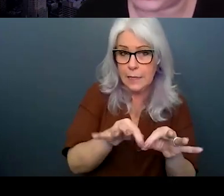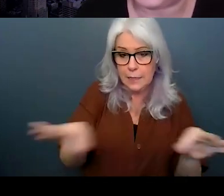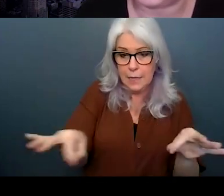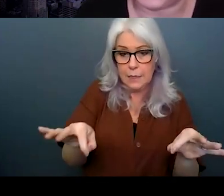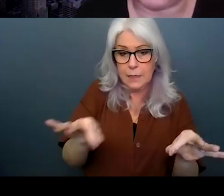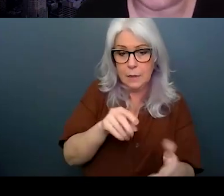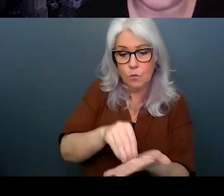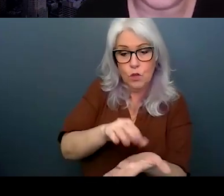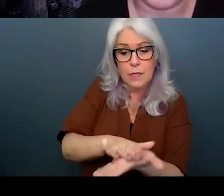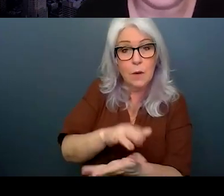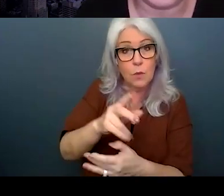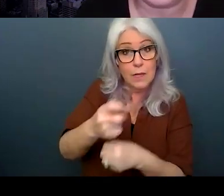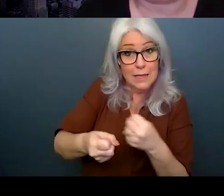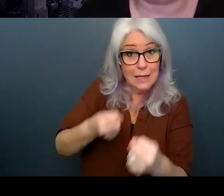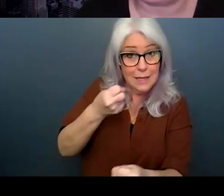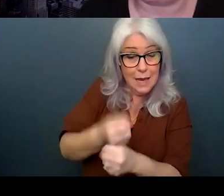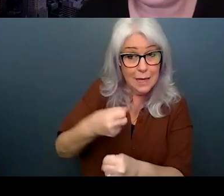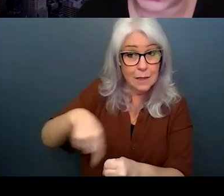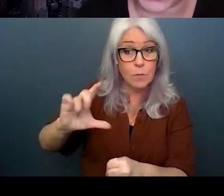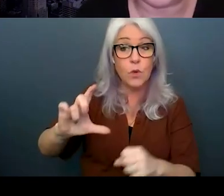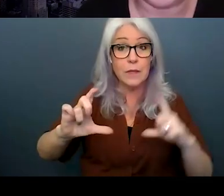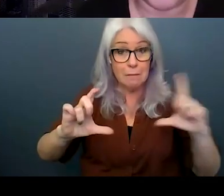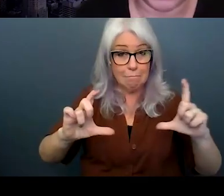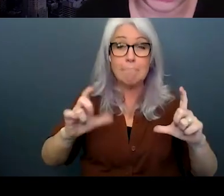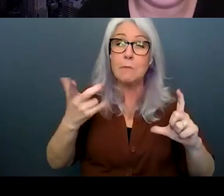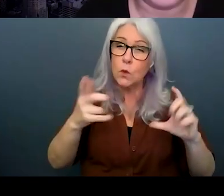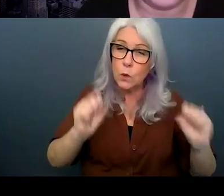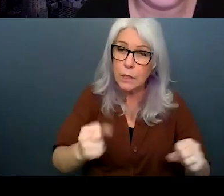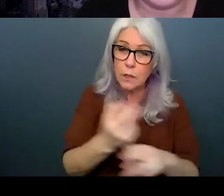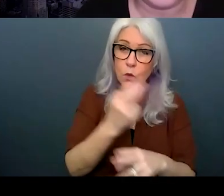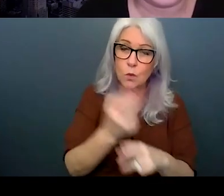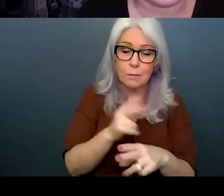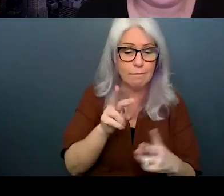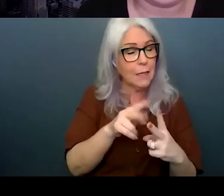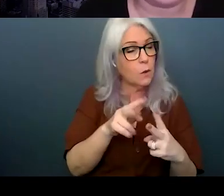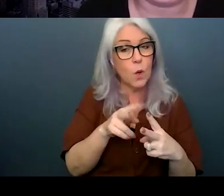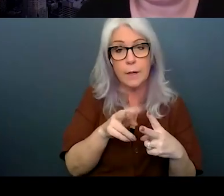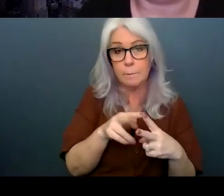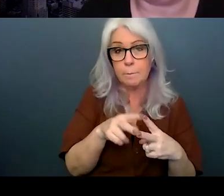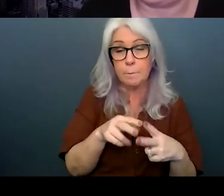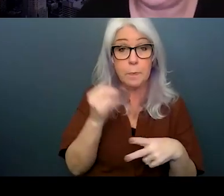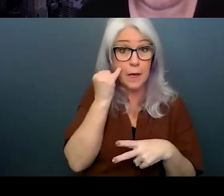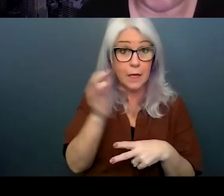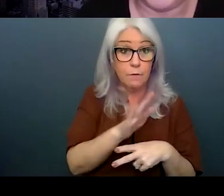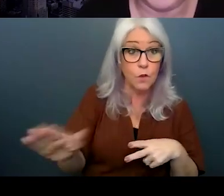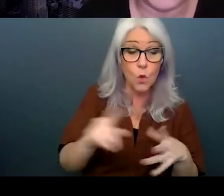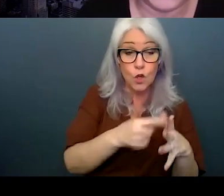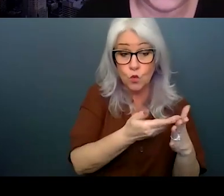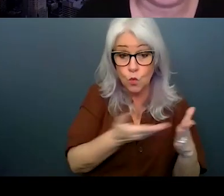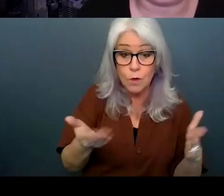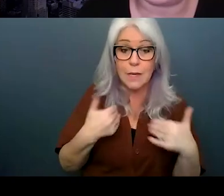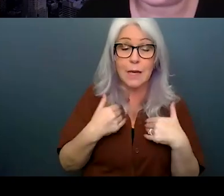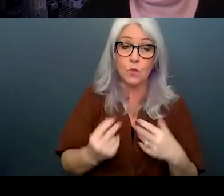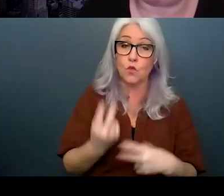of publication in the parentheses. You can use either option. If your source has two